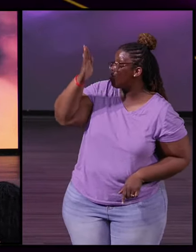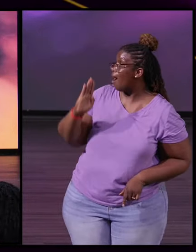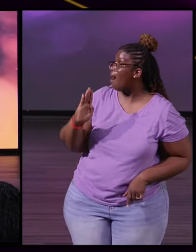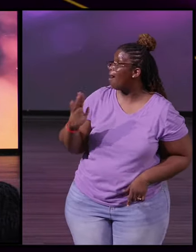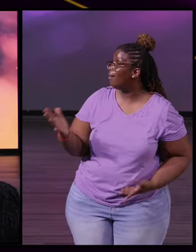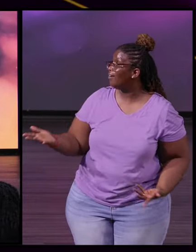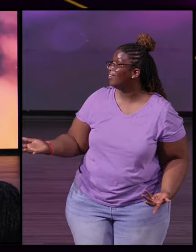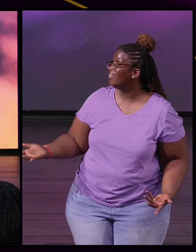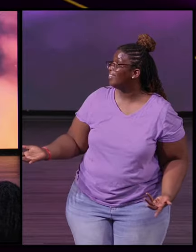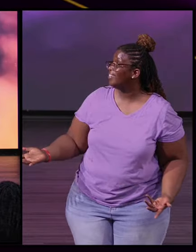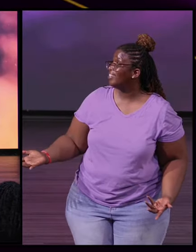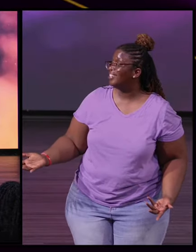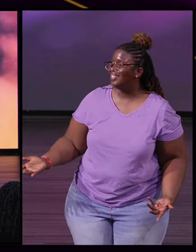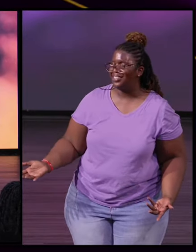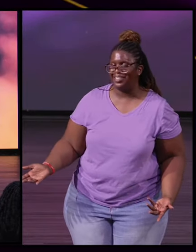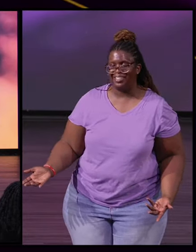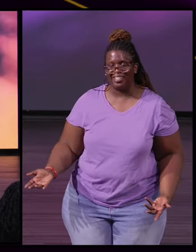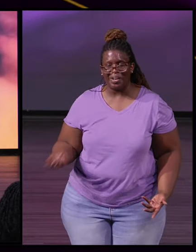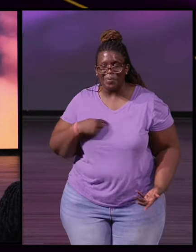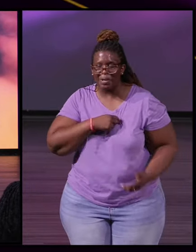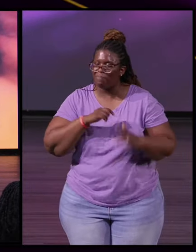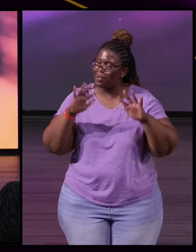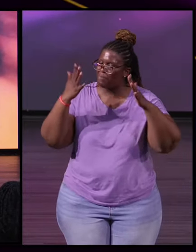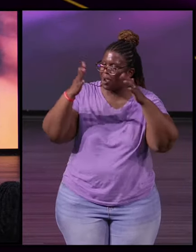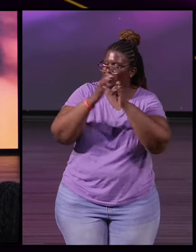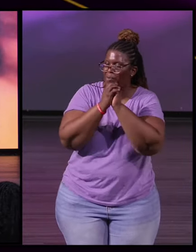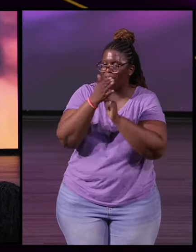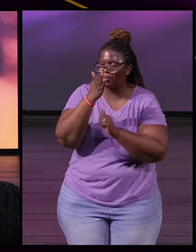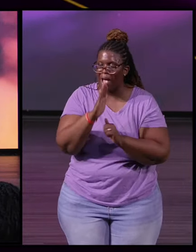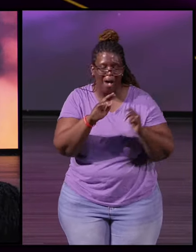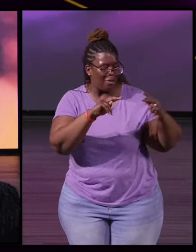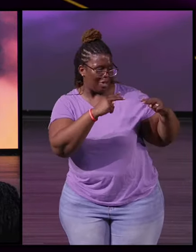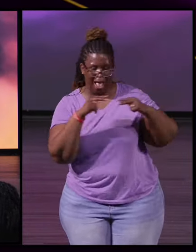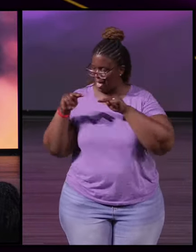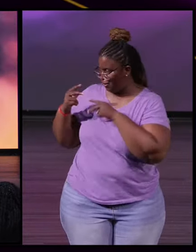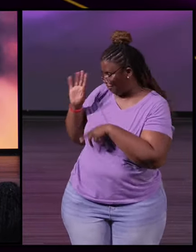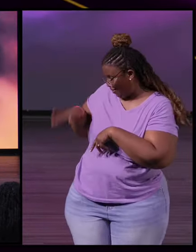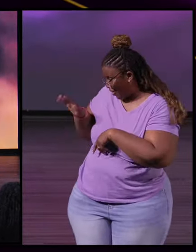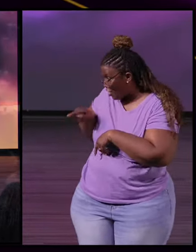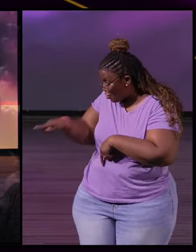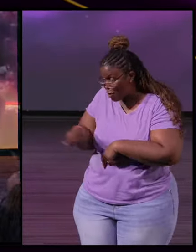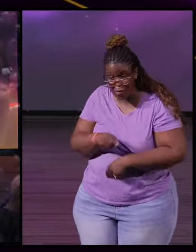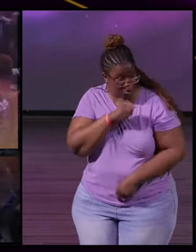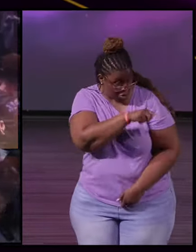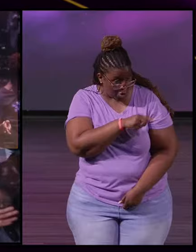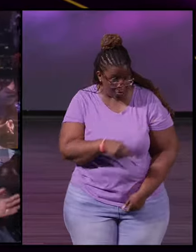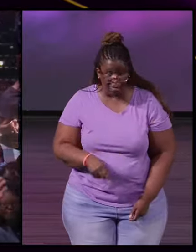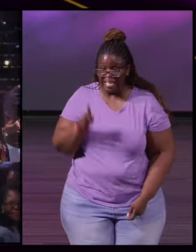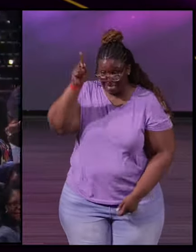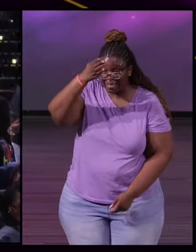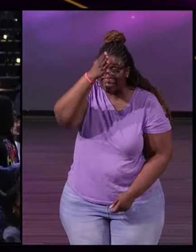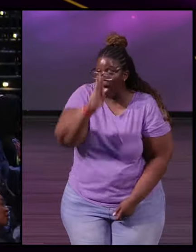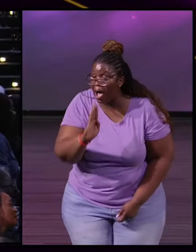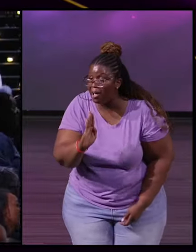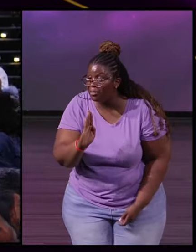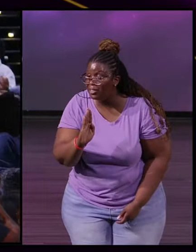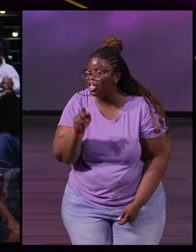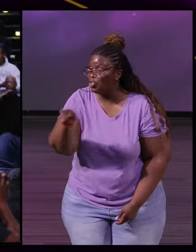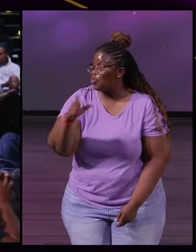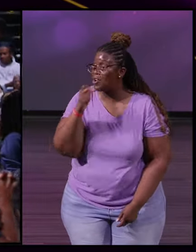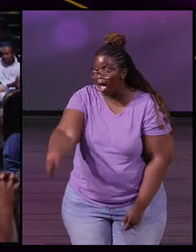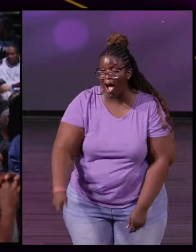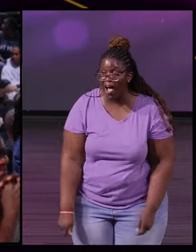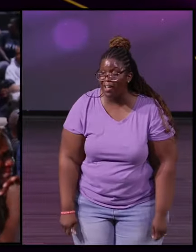And so I want you to encourage one another. We've been praising and worshiping God. I want you to turn to somebody and say, hey, you, He is God. You are